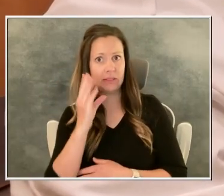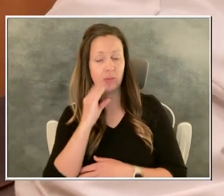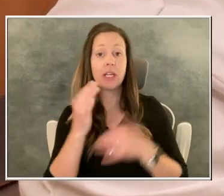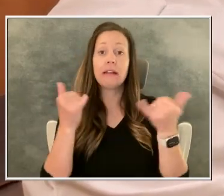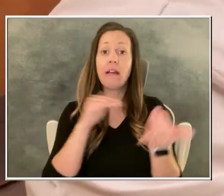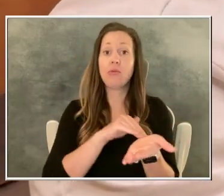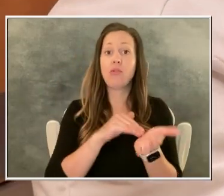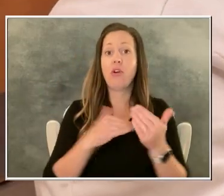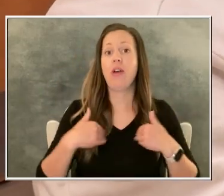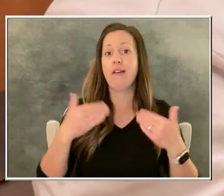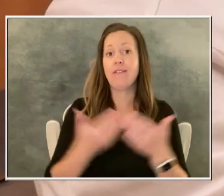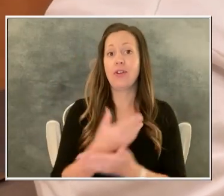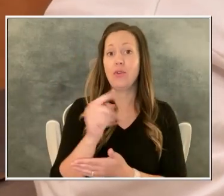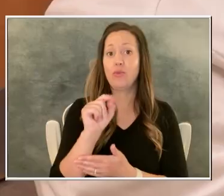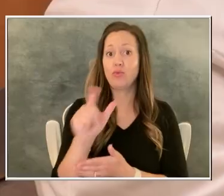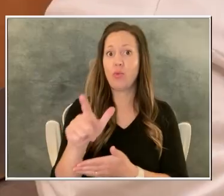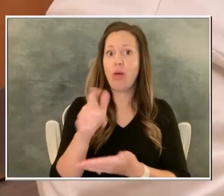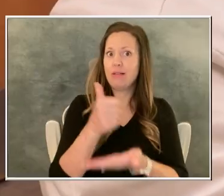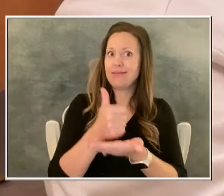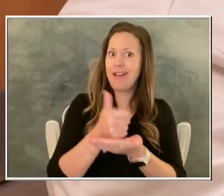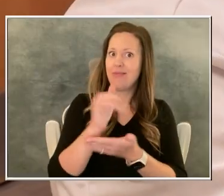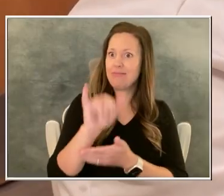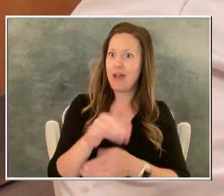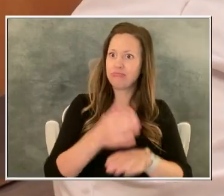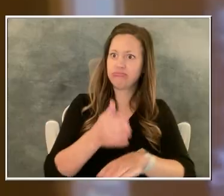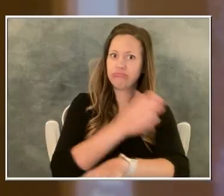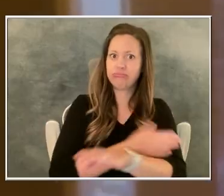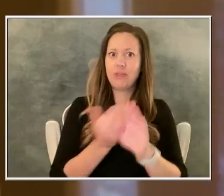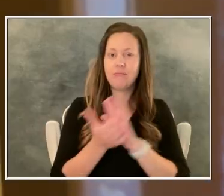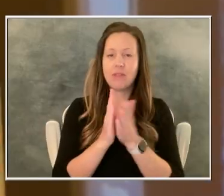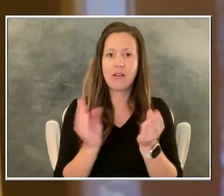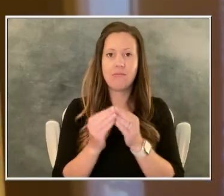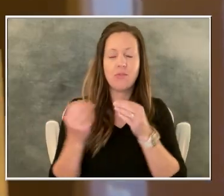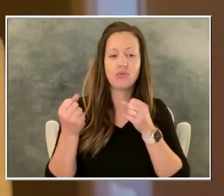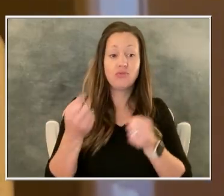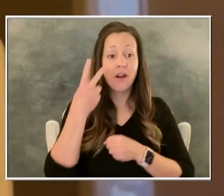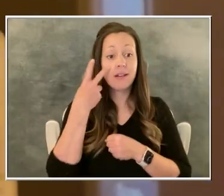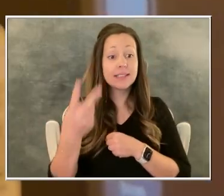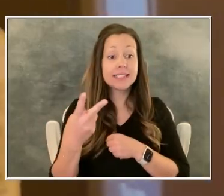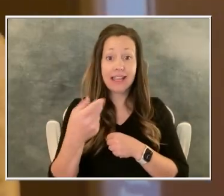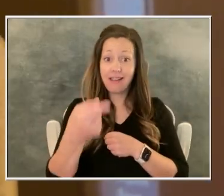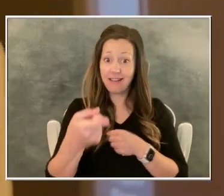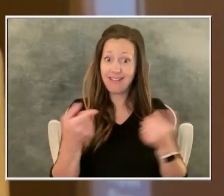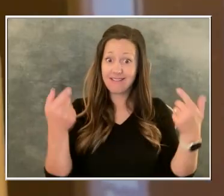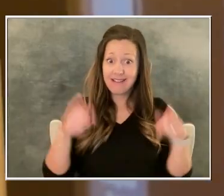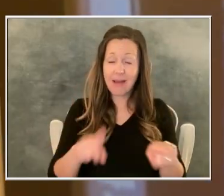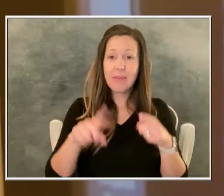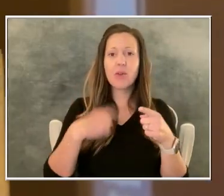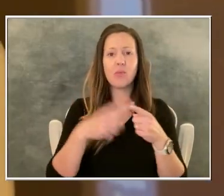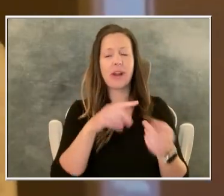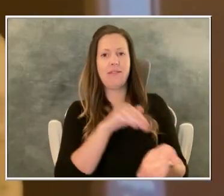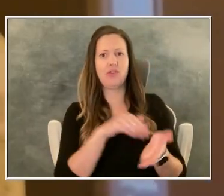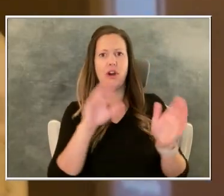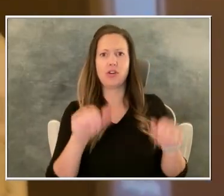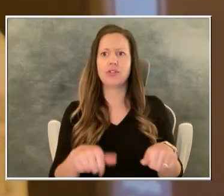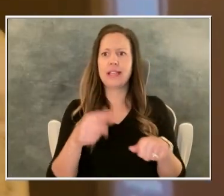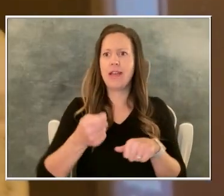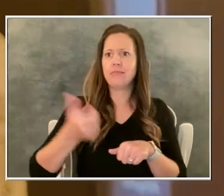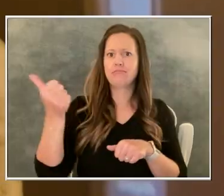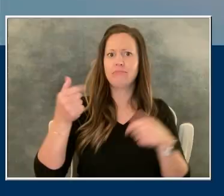weak tendons strong again. See the procedure where doctors shave away harmful tissue without invasive